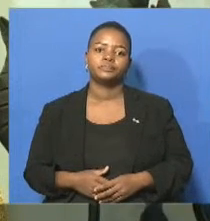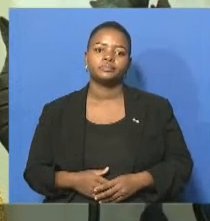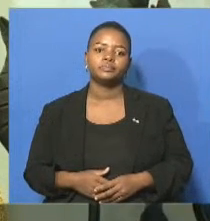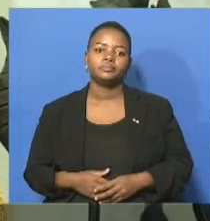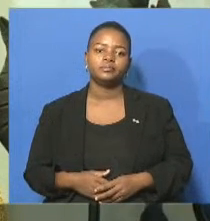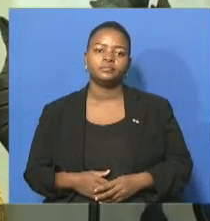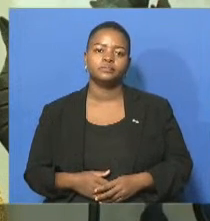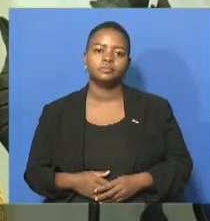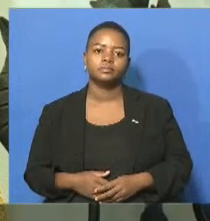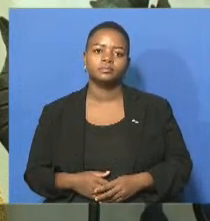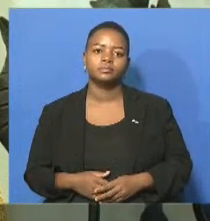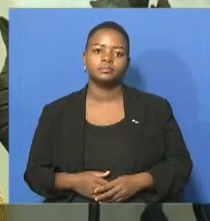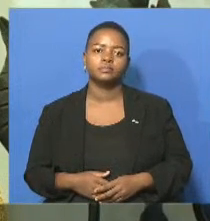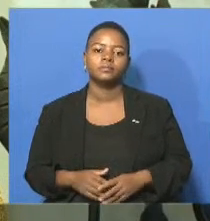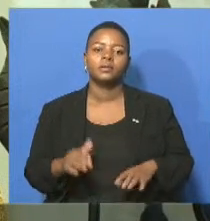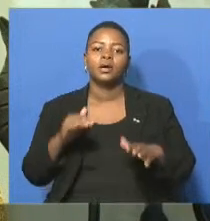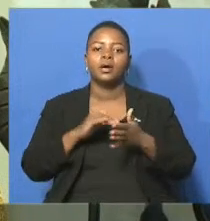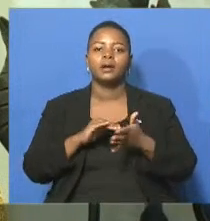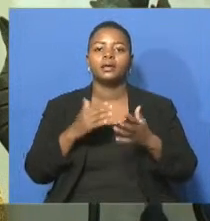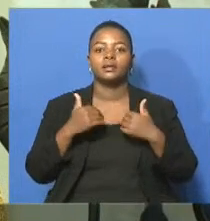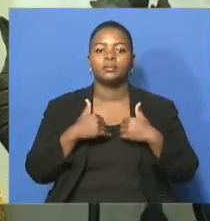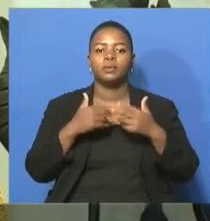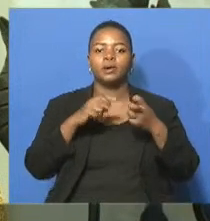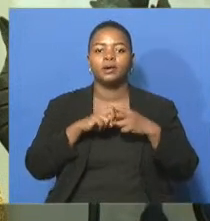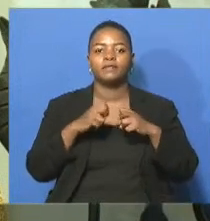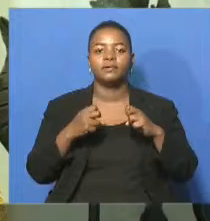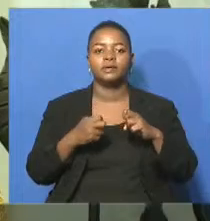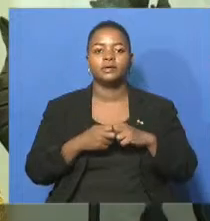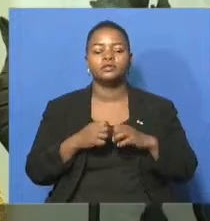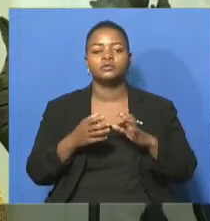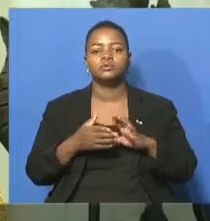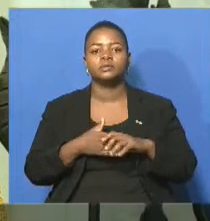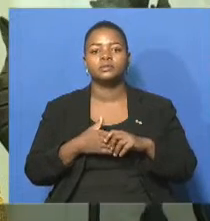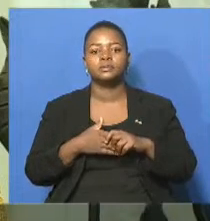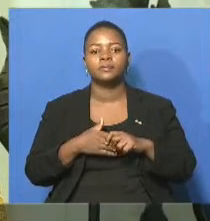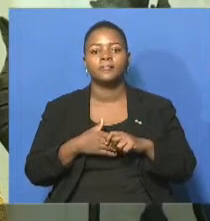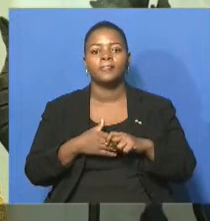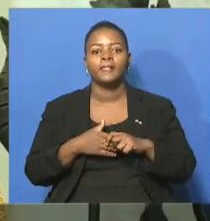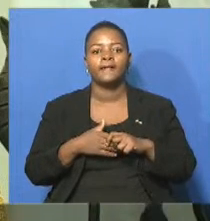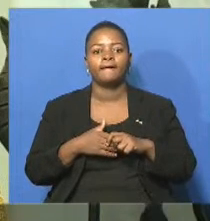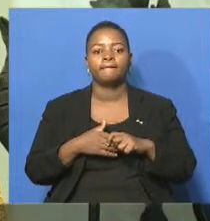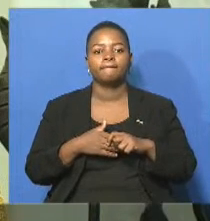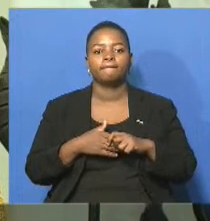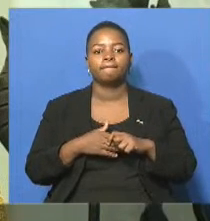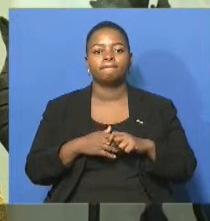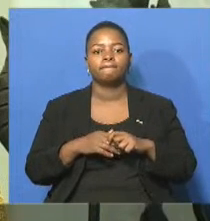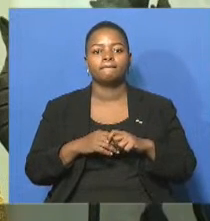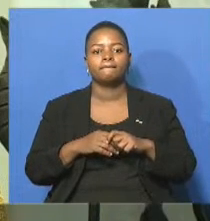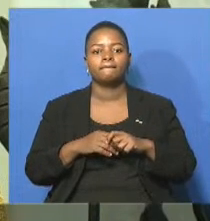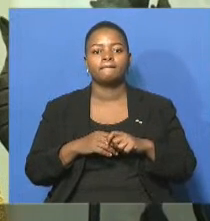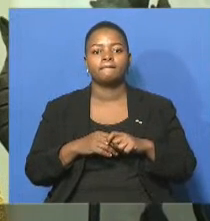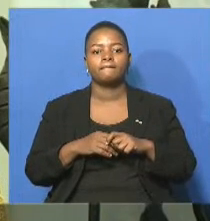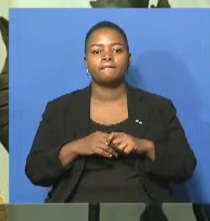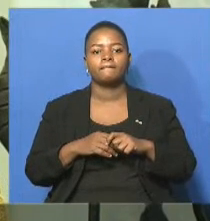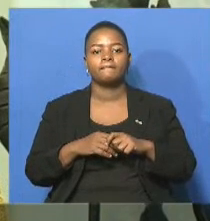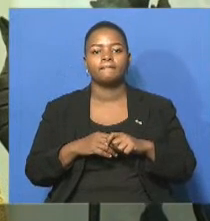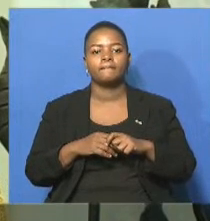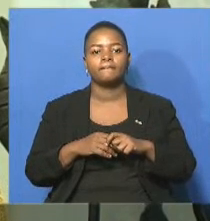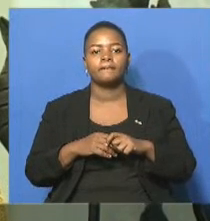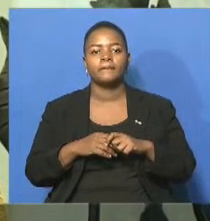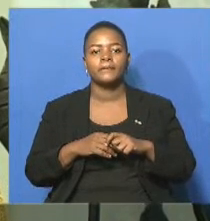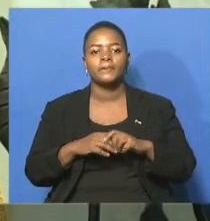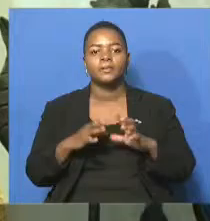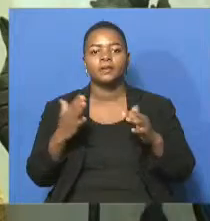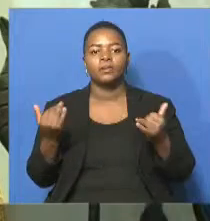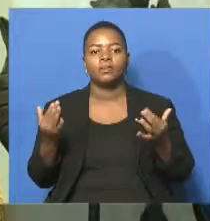citizen were also mentioned. We also heard issues of defilement, which are also worrying cases coming in as well. Different stakeholders